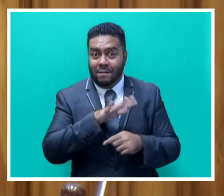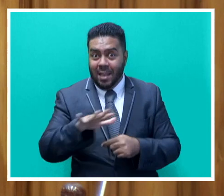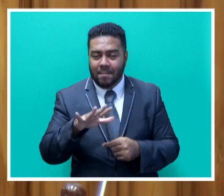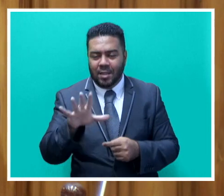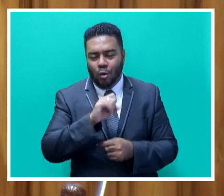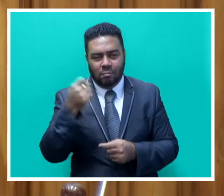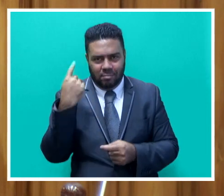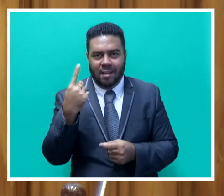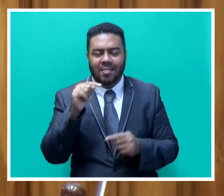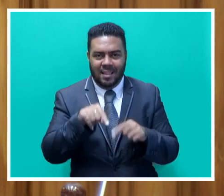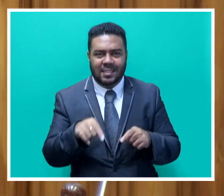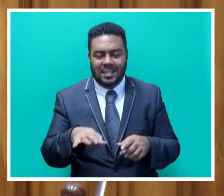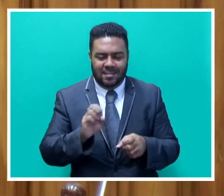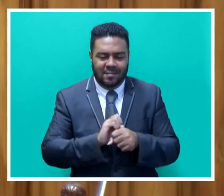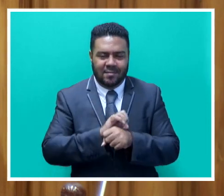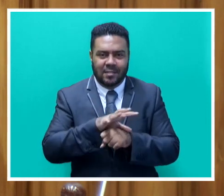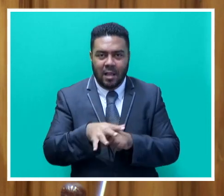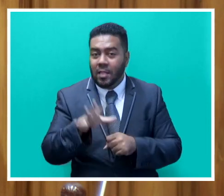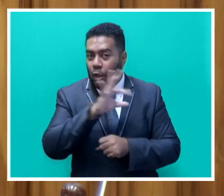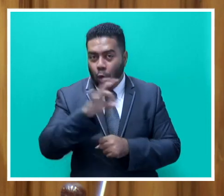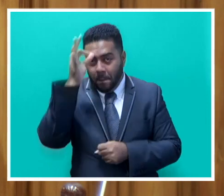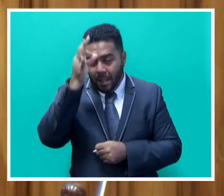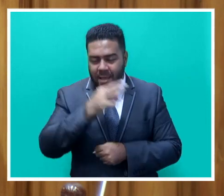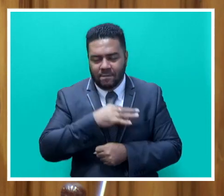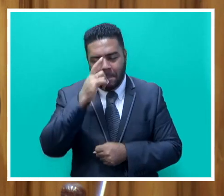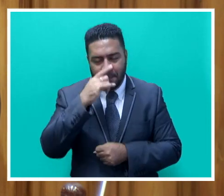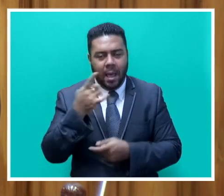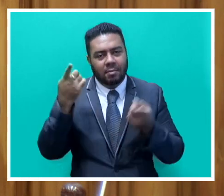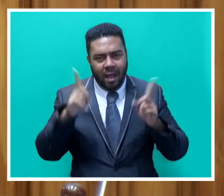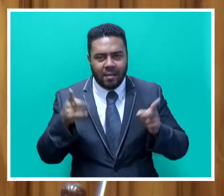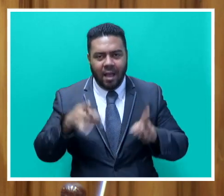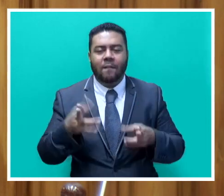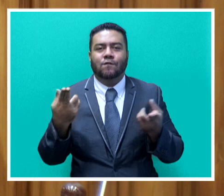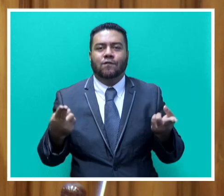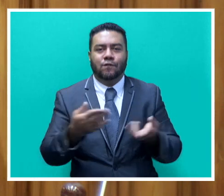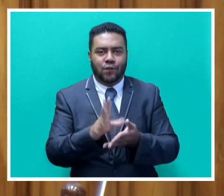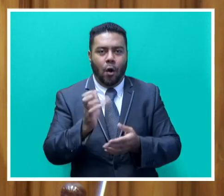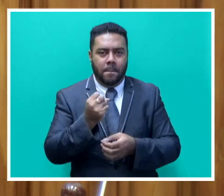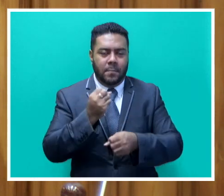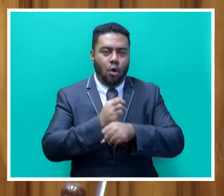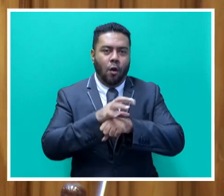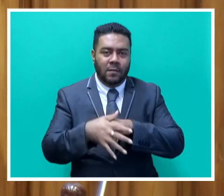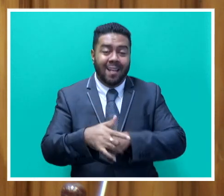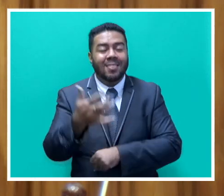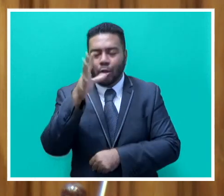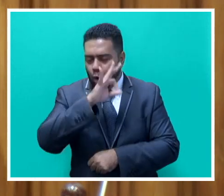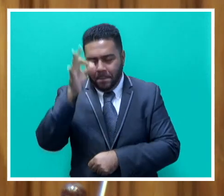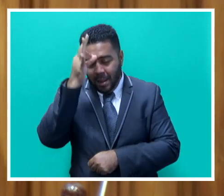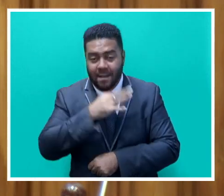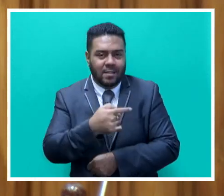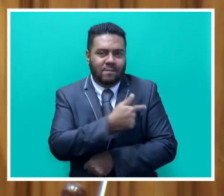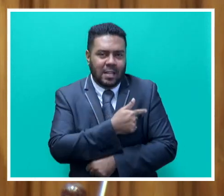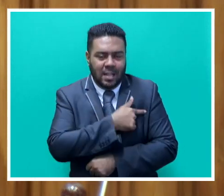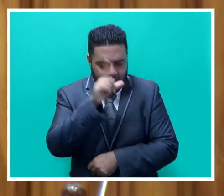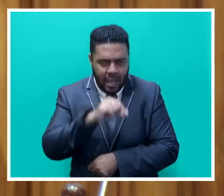is a battle with COVID-19. They don't believe that people are dying from the virus. They do not believe that vaccinations can help prevent